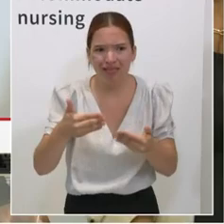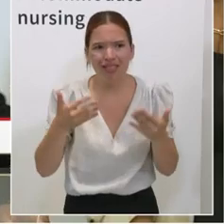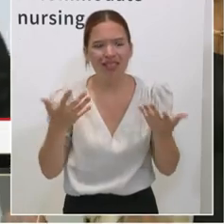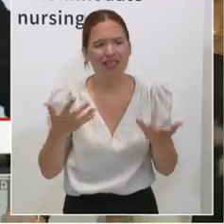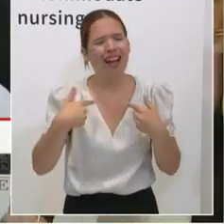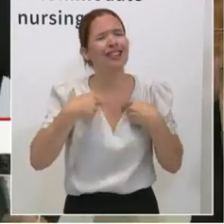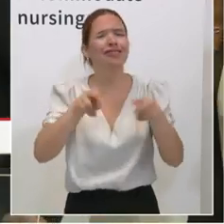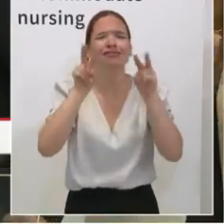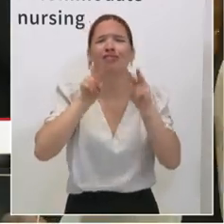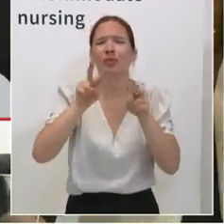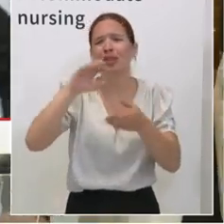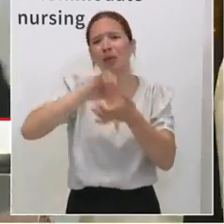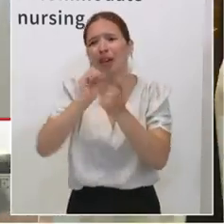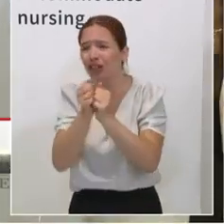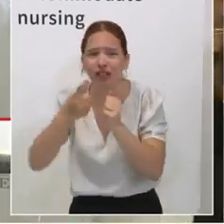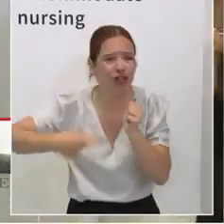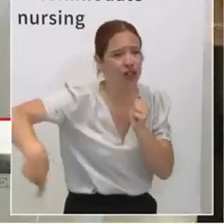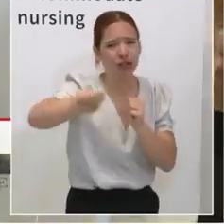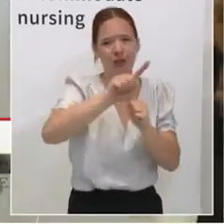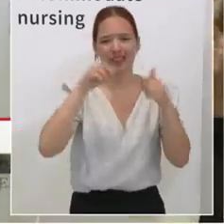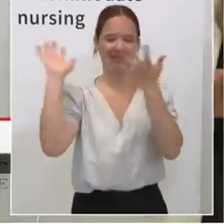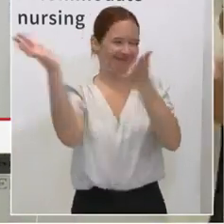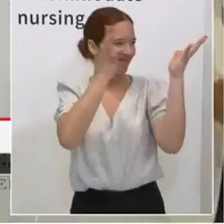Thank you.